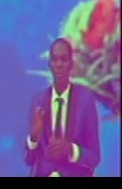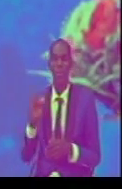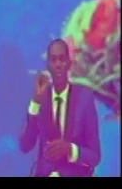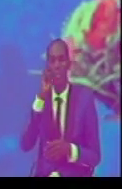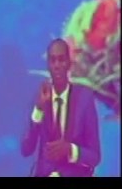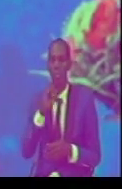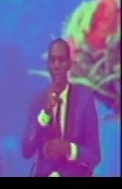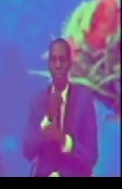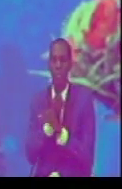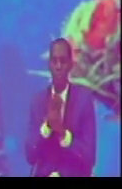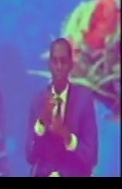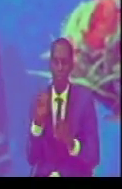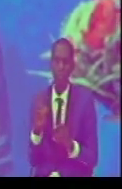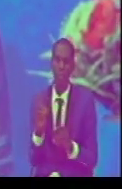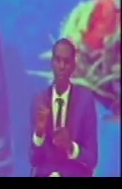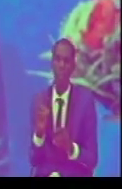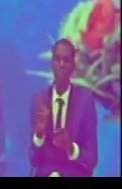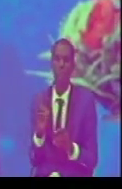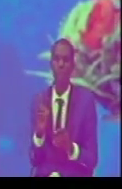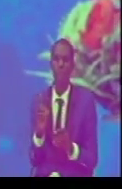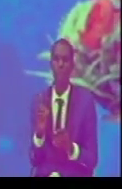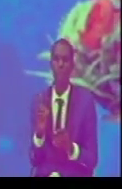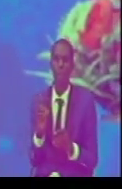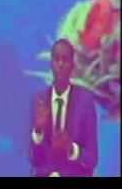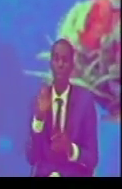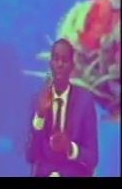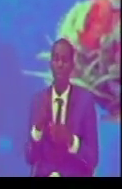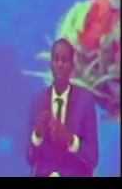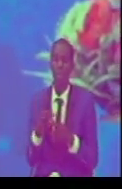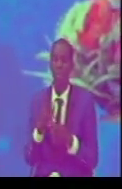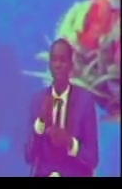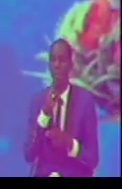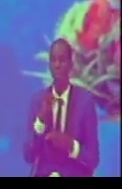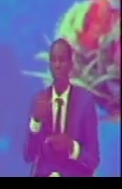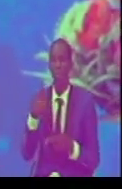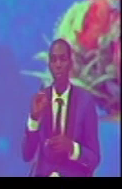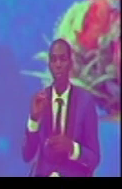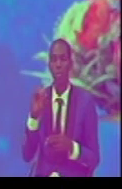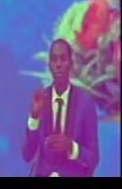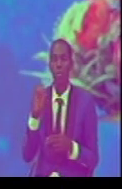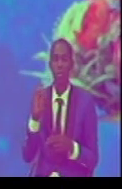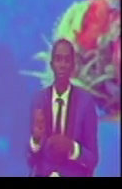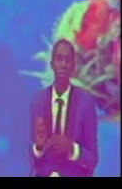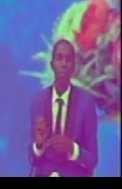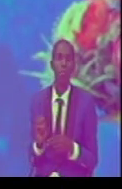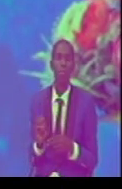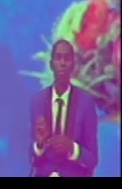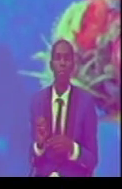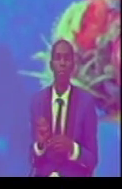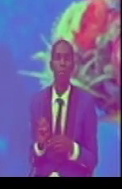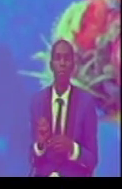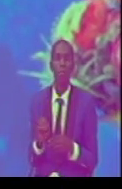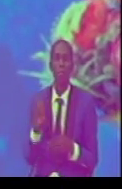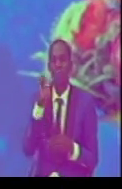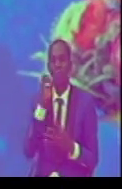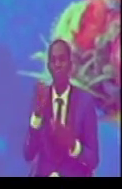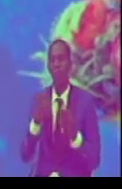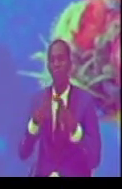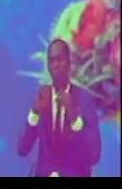By the grace of God, I am saved. My name is Rose Isaac from Ordinary